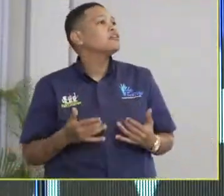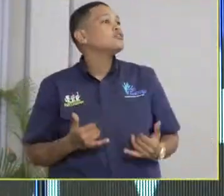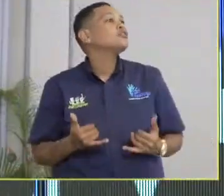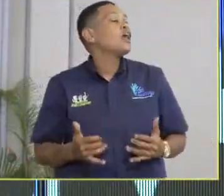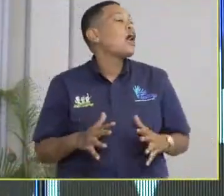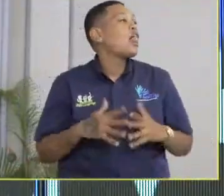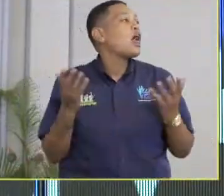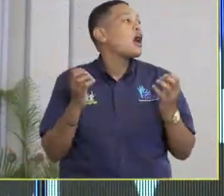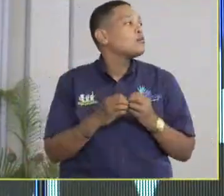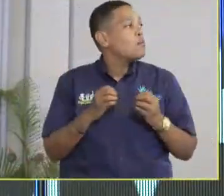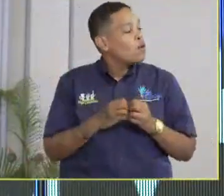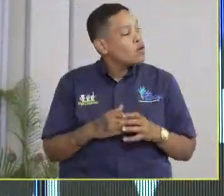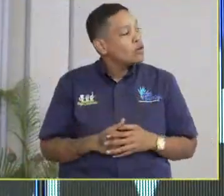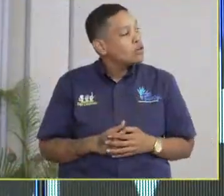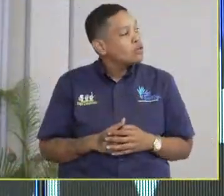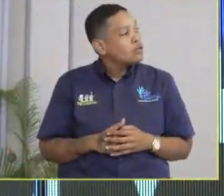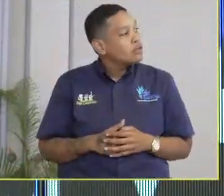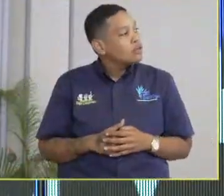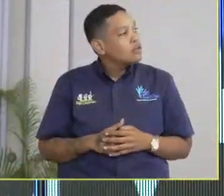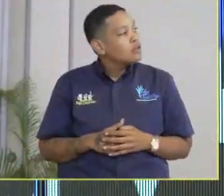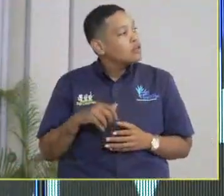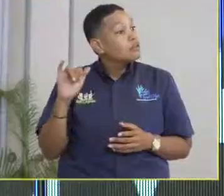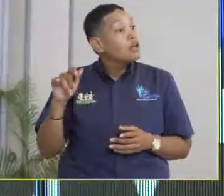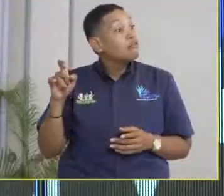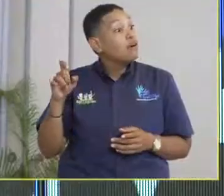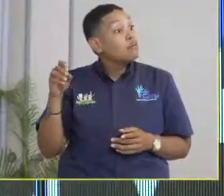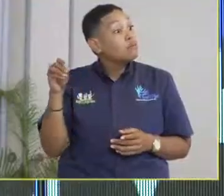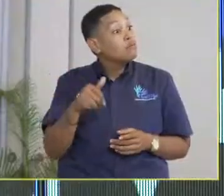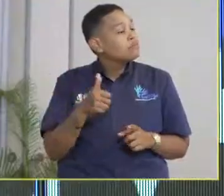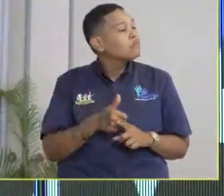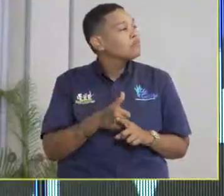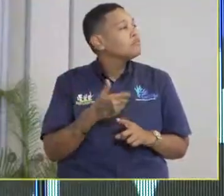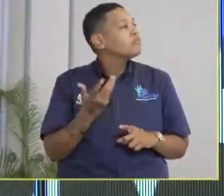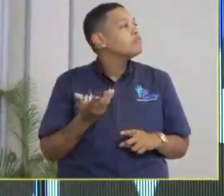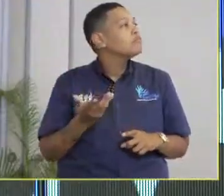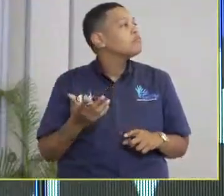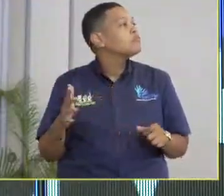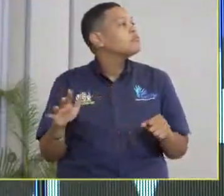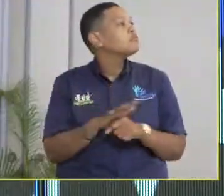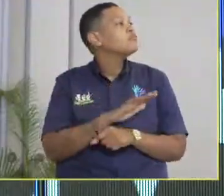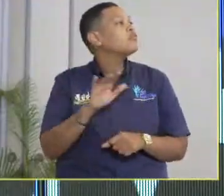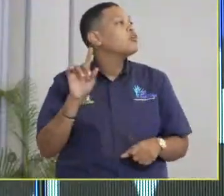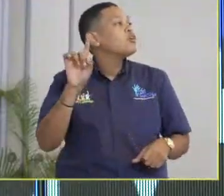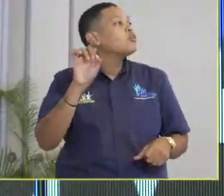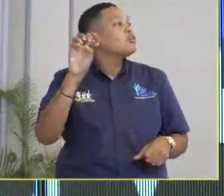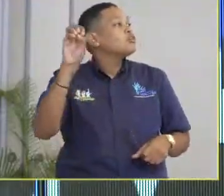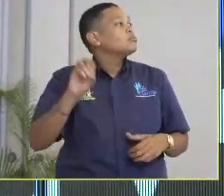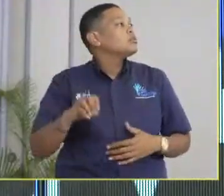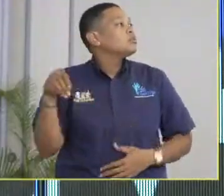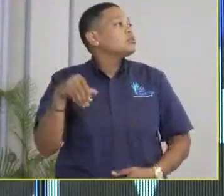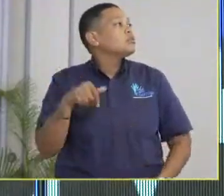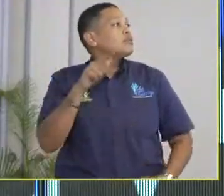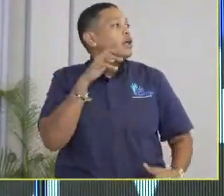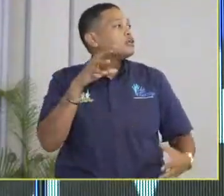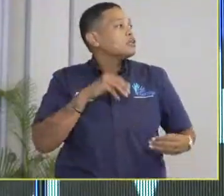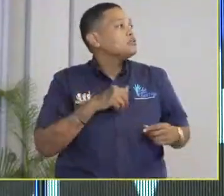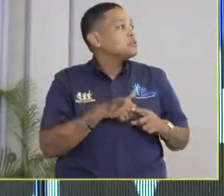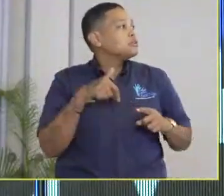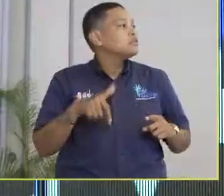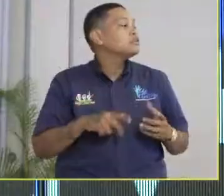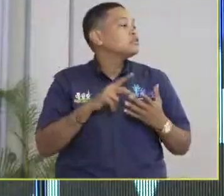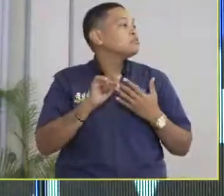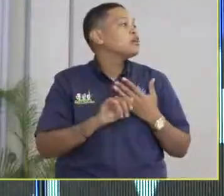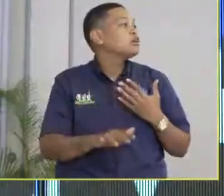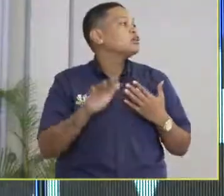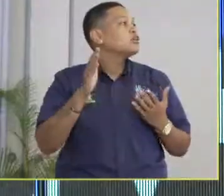a lot. And that came from the full 100% adoption of this